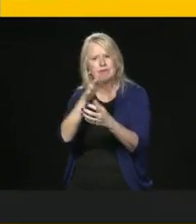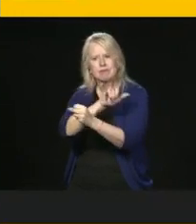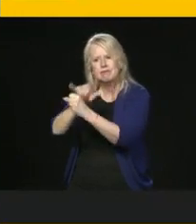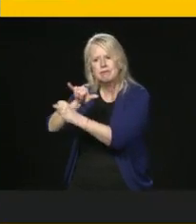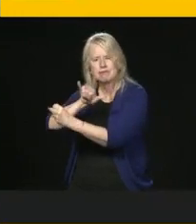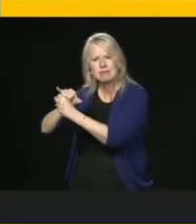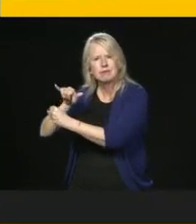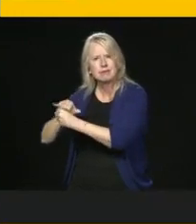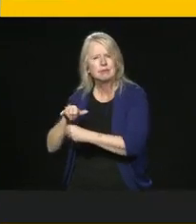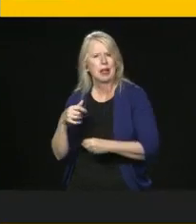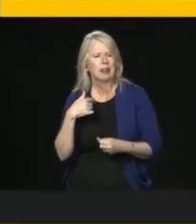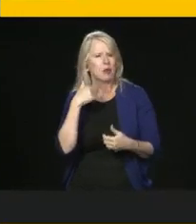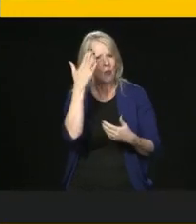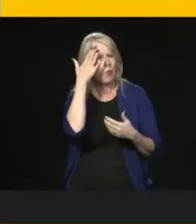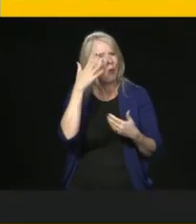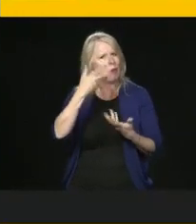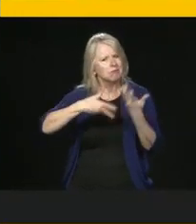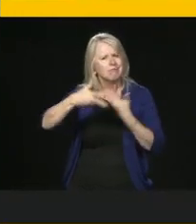of